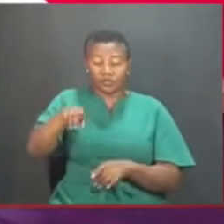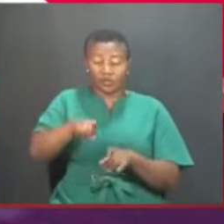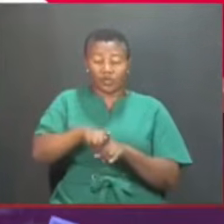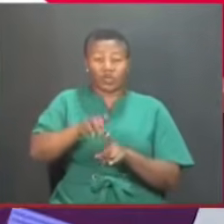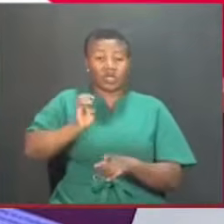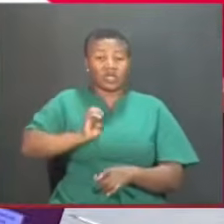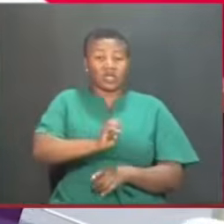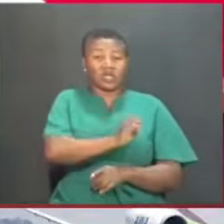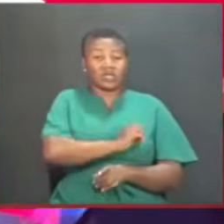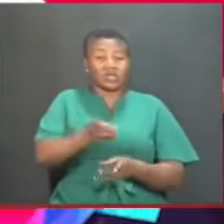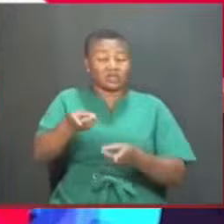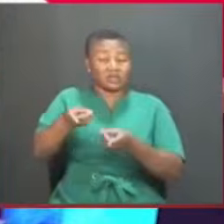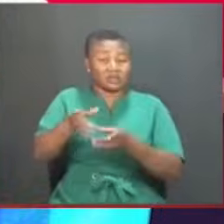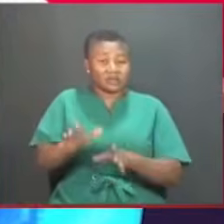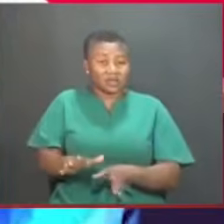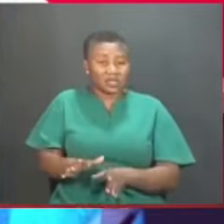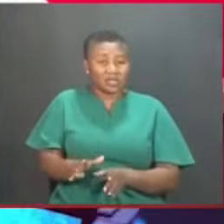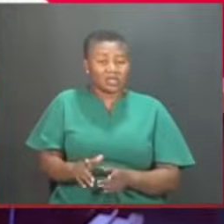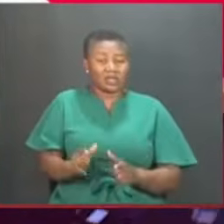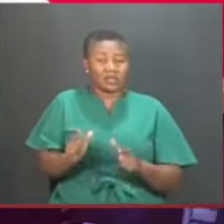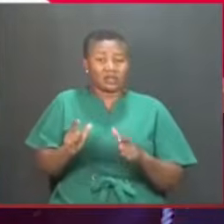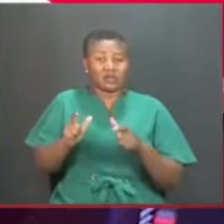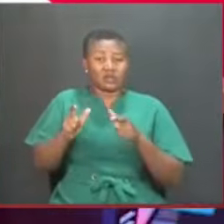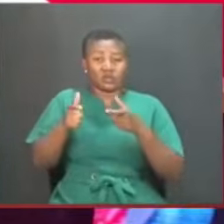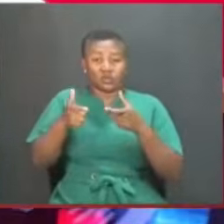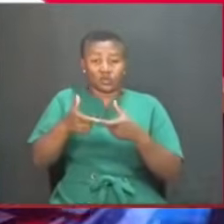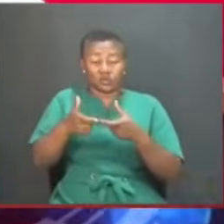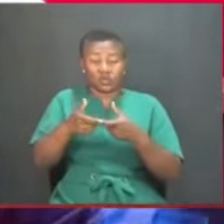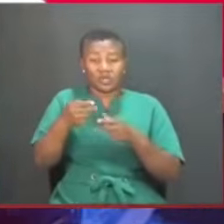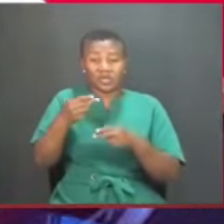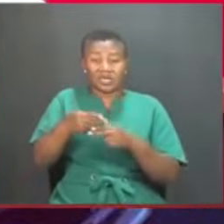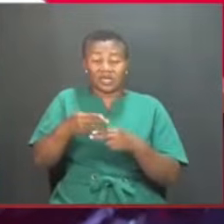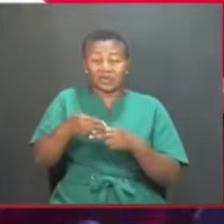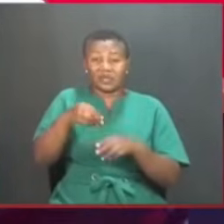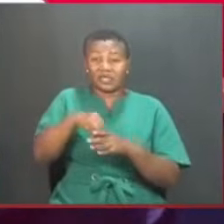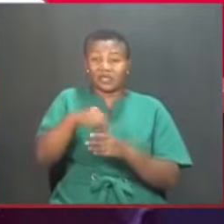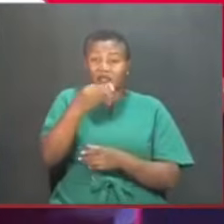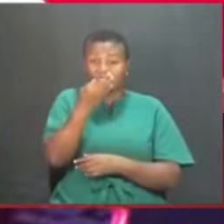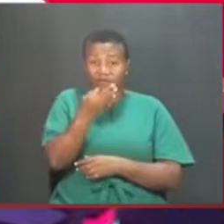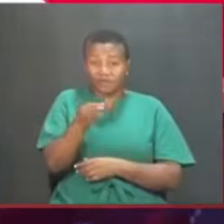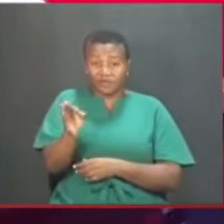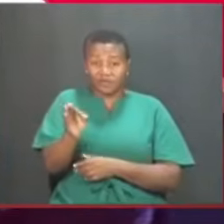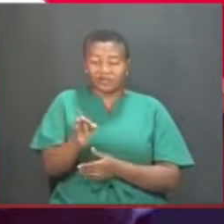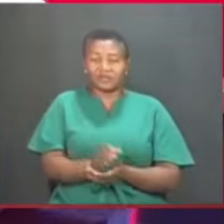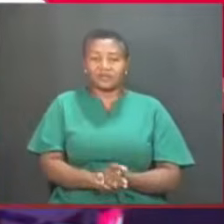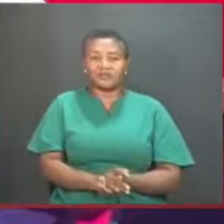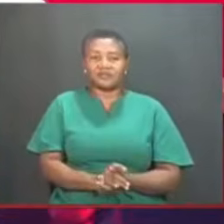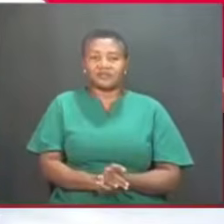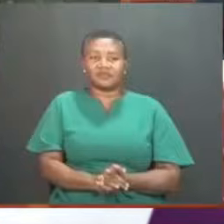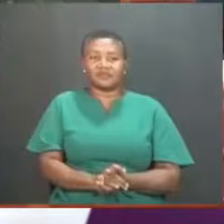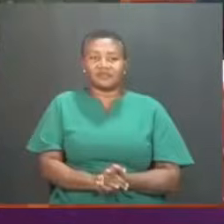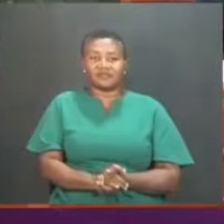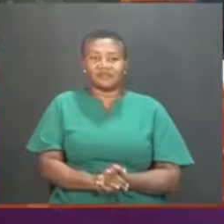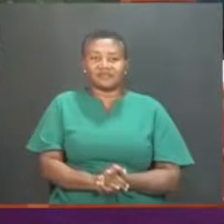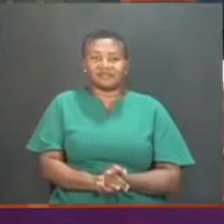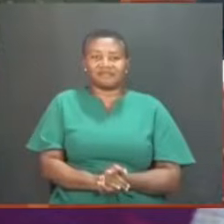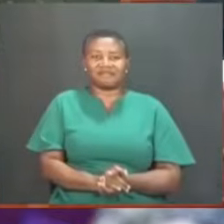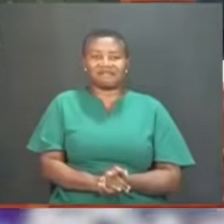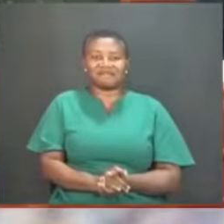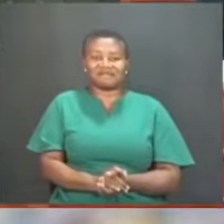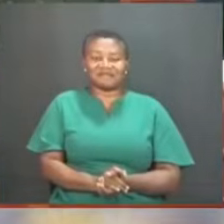is, in fact, is written in French. Le Passerelle